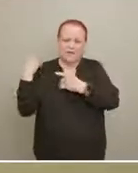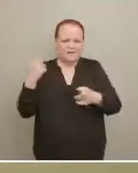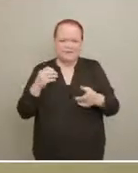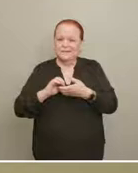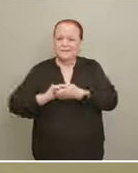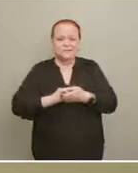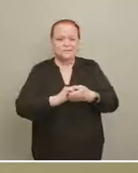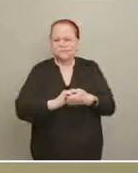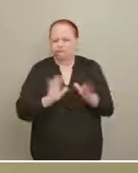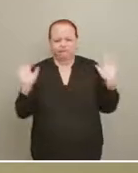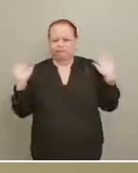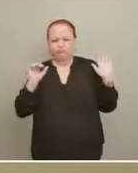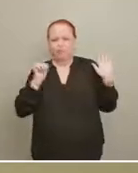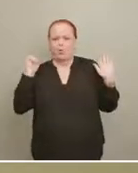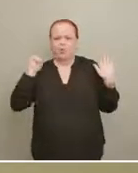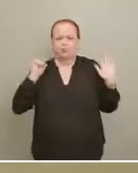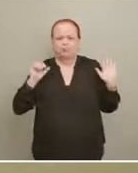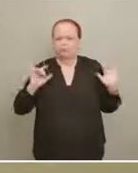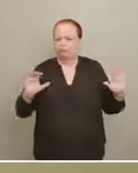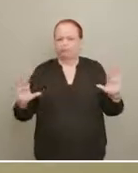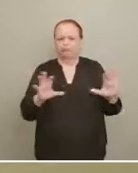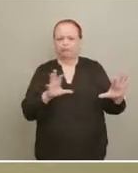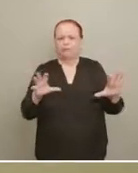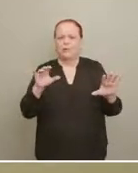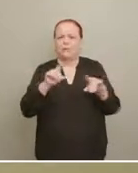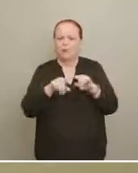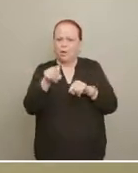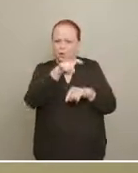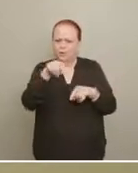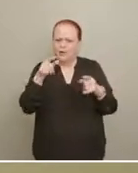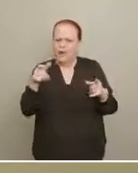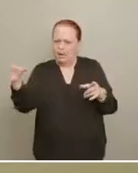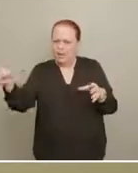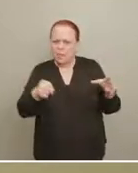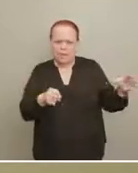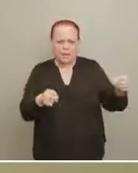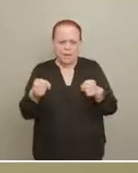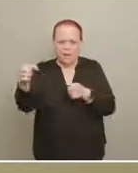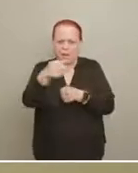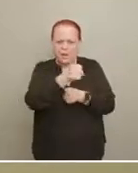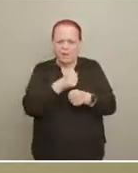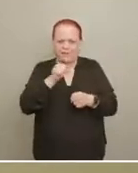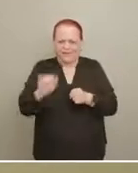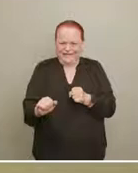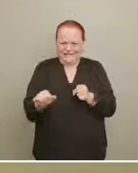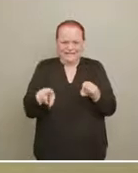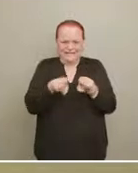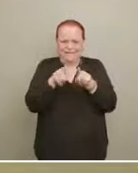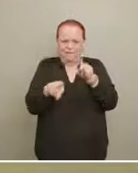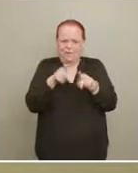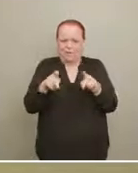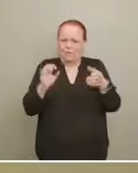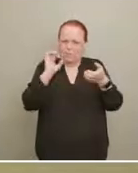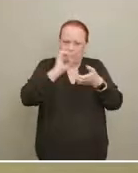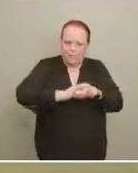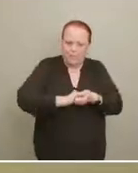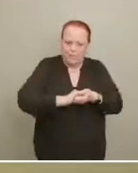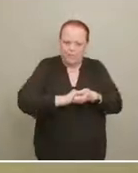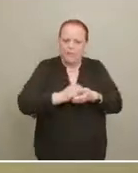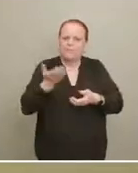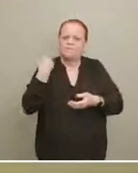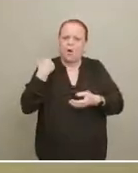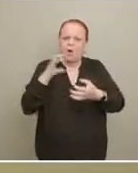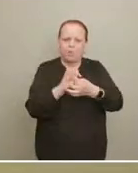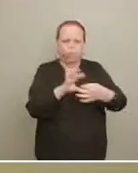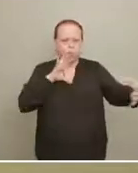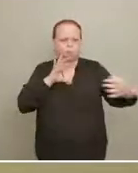at Be Well have long been doing an excellent job at programs and services, but they've been disconnected from one another. Mm. And